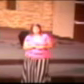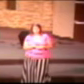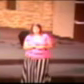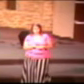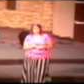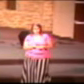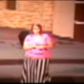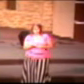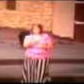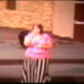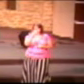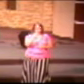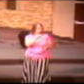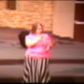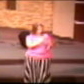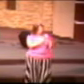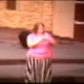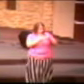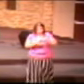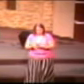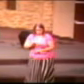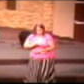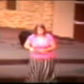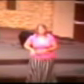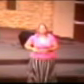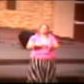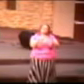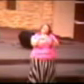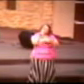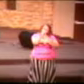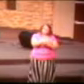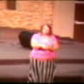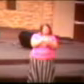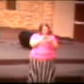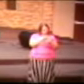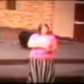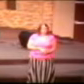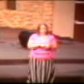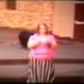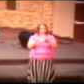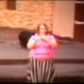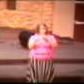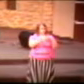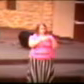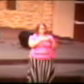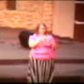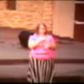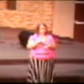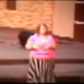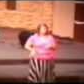Because conversion to Christ must lead to a community of Christ.